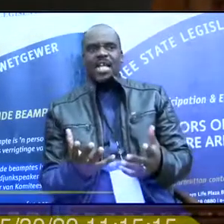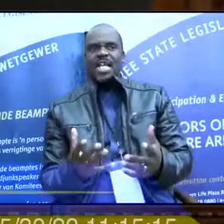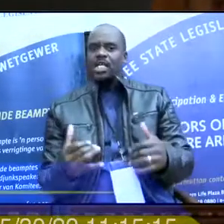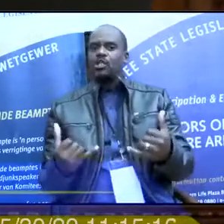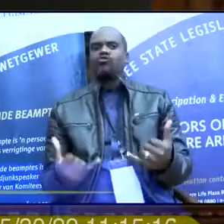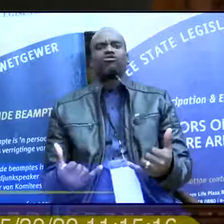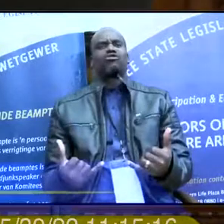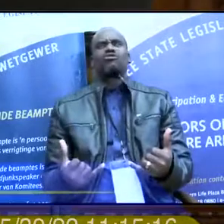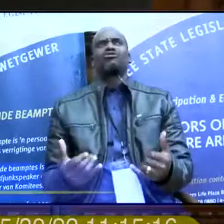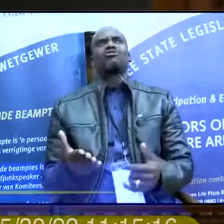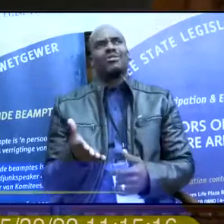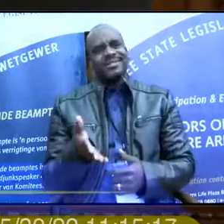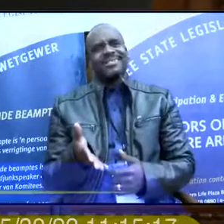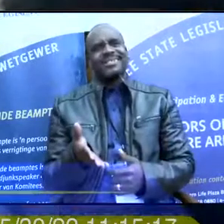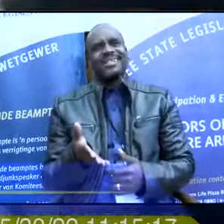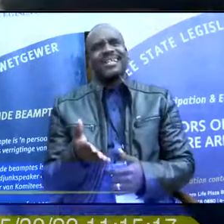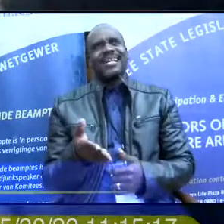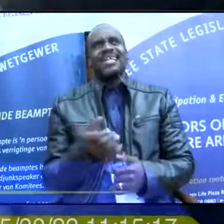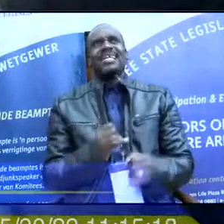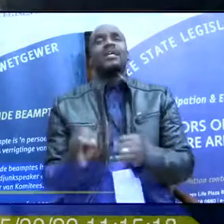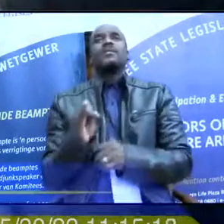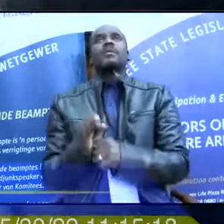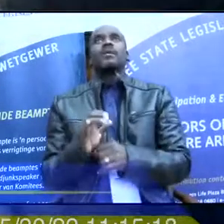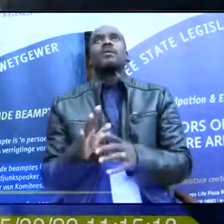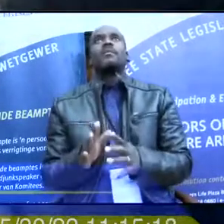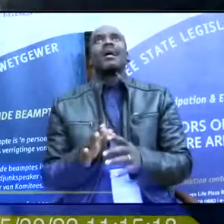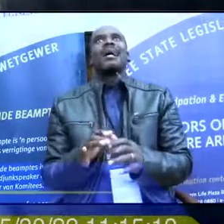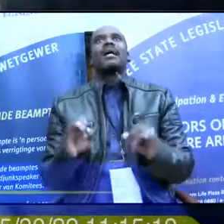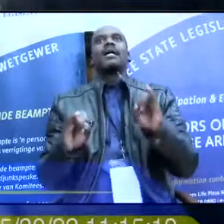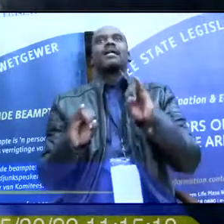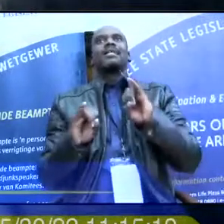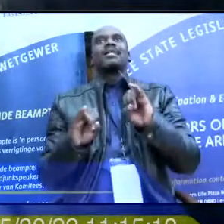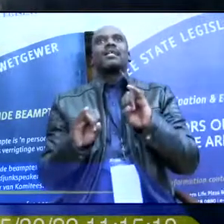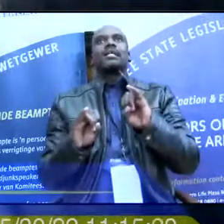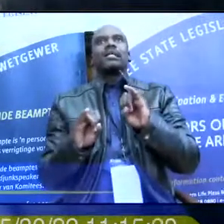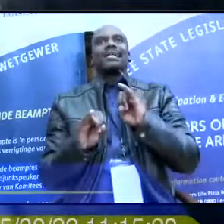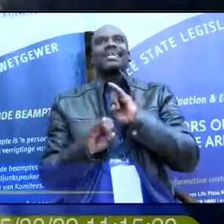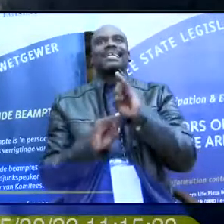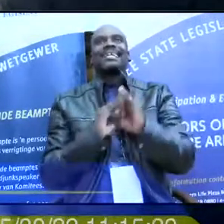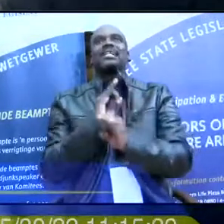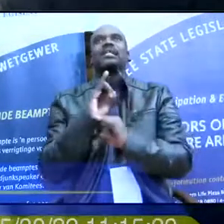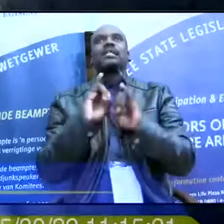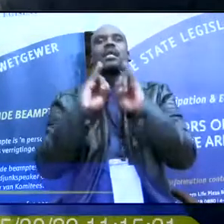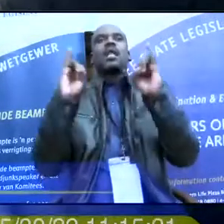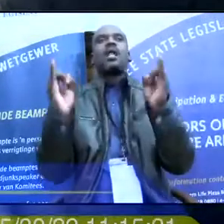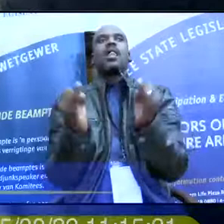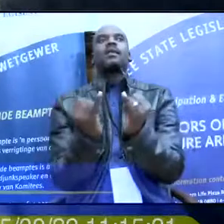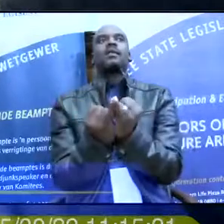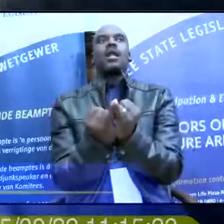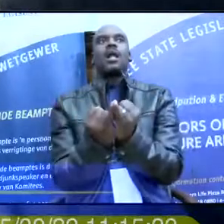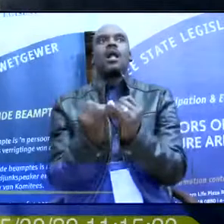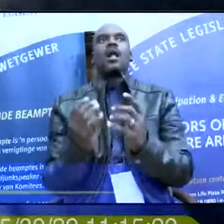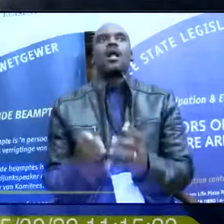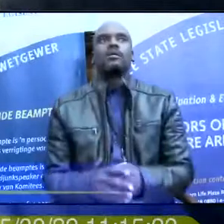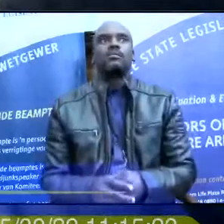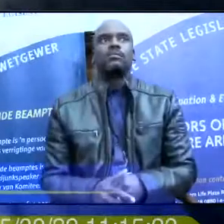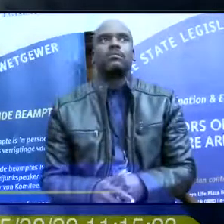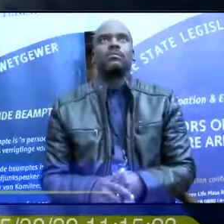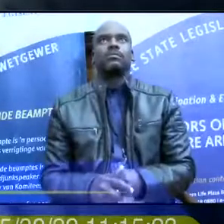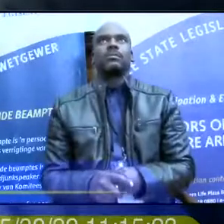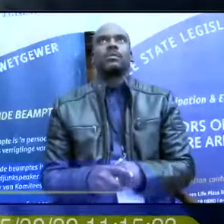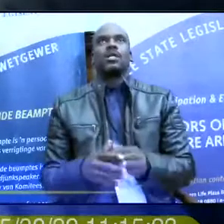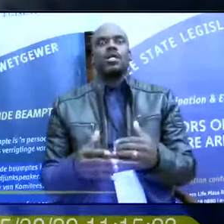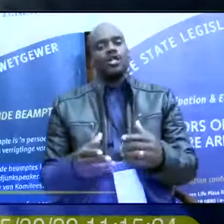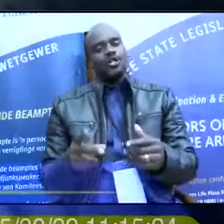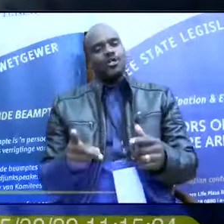still dependent on the national policy agreement on the presidential employment package we're still